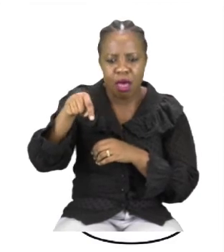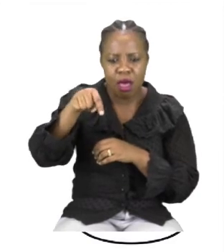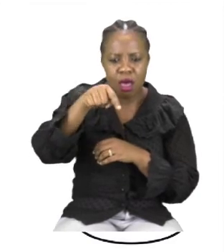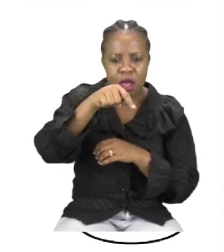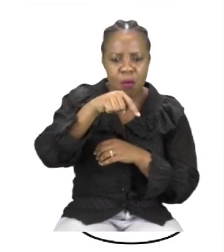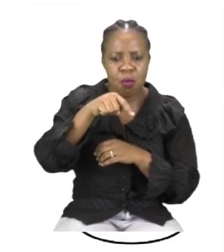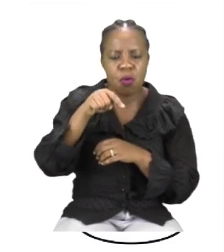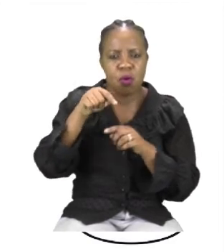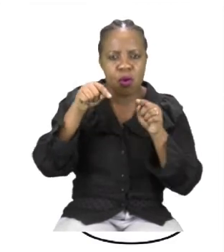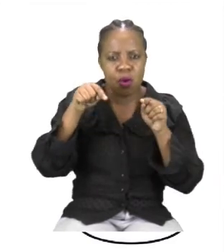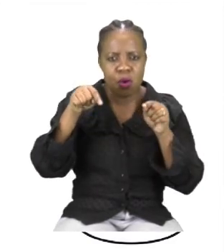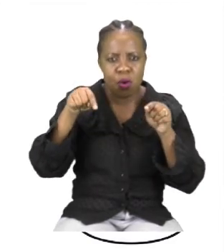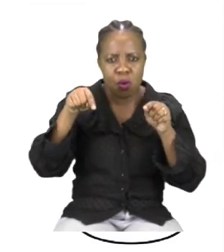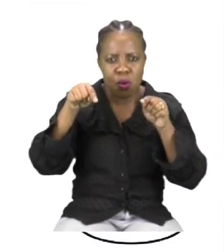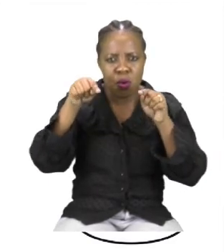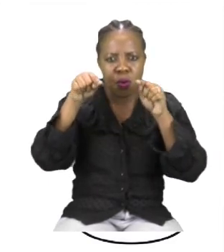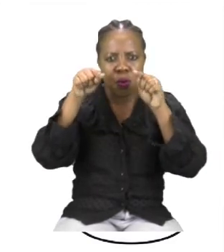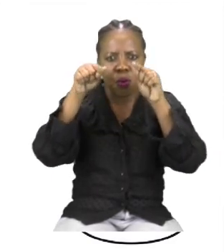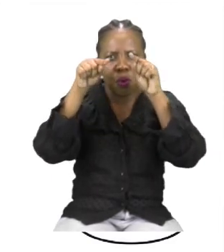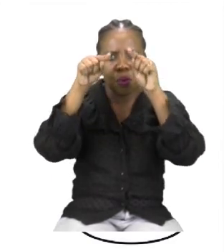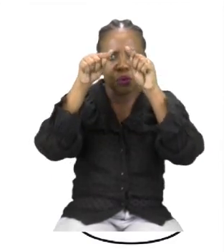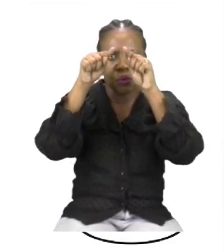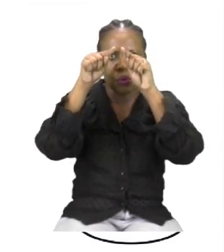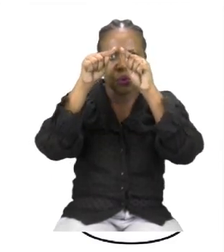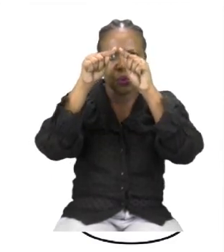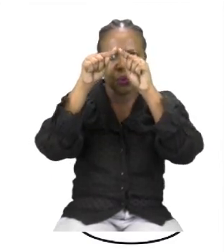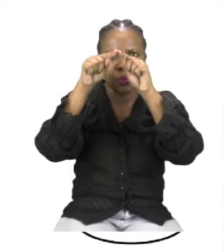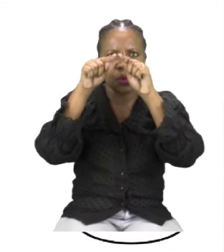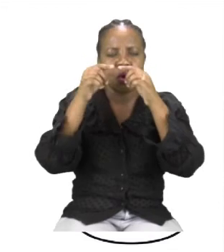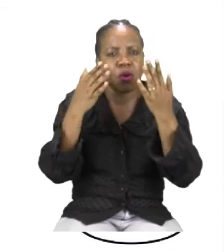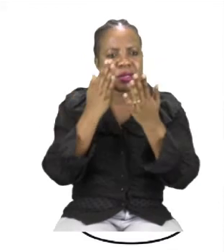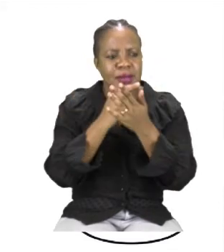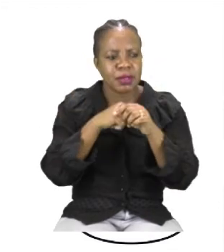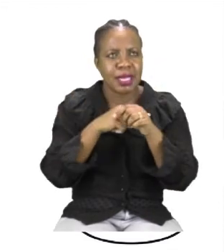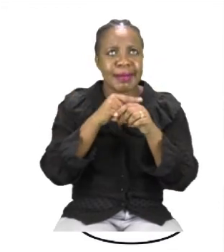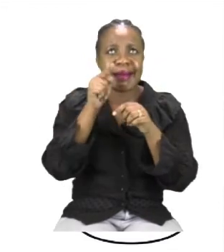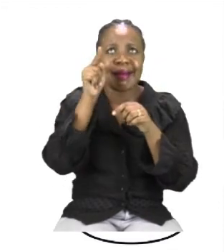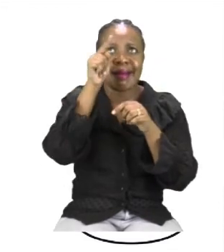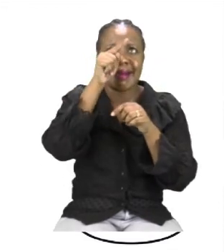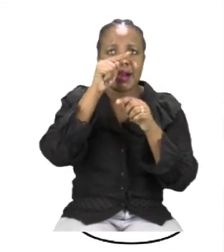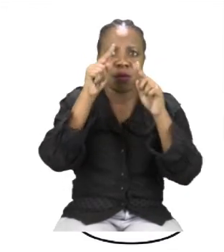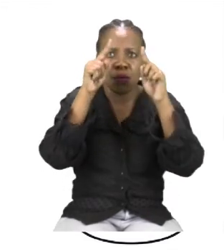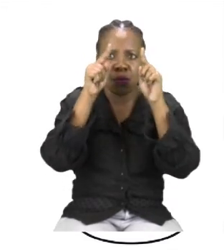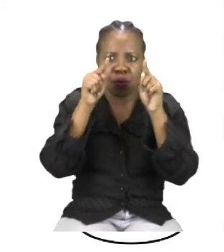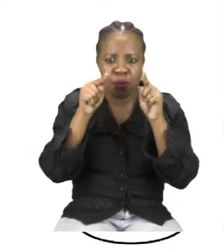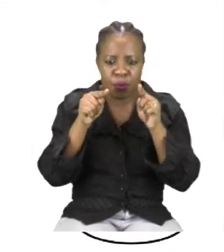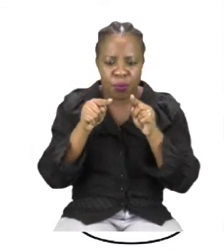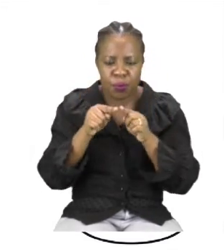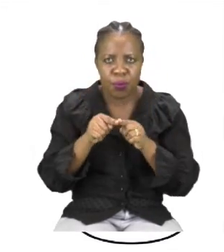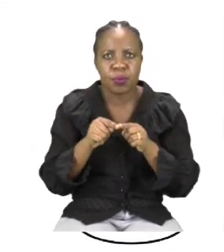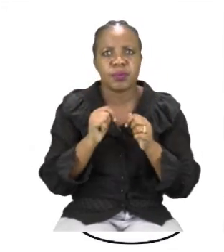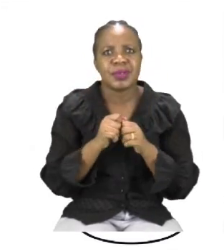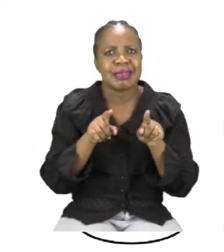cone can either be up or facing down. In this case, we have an ice cream